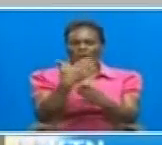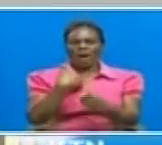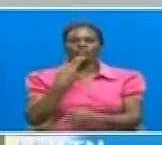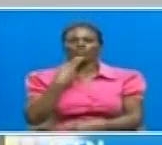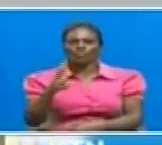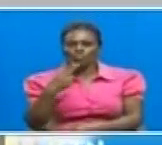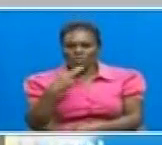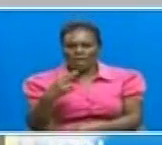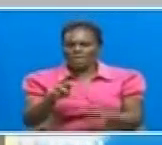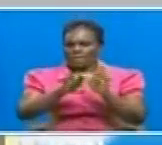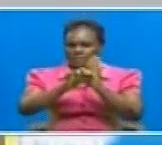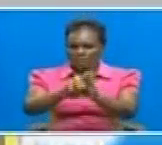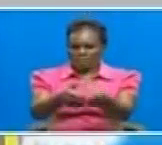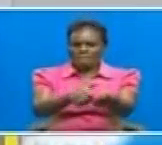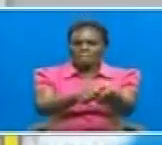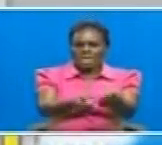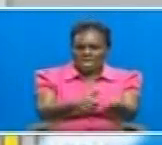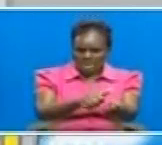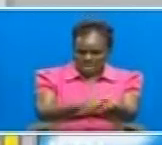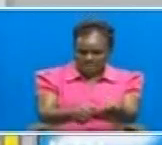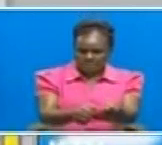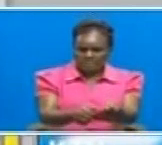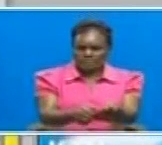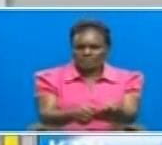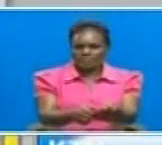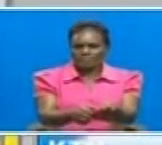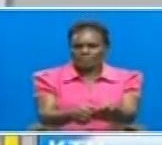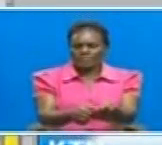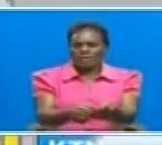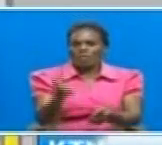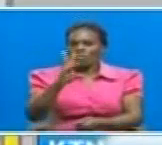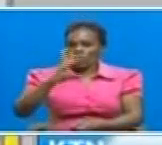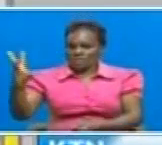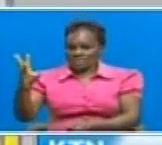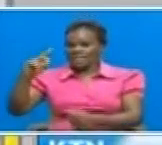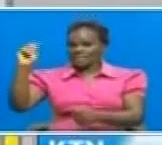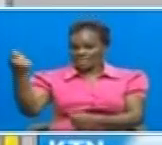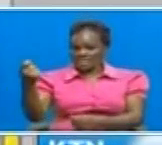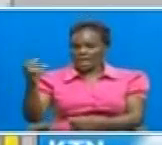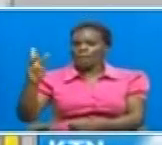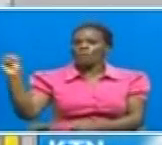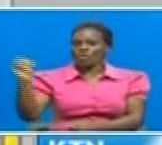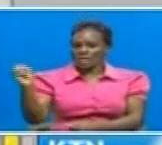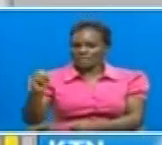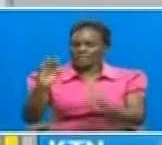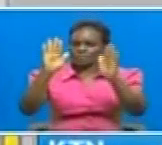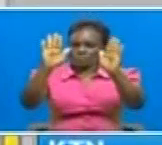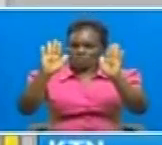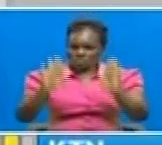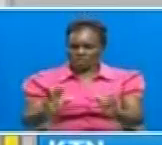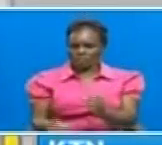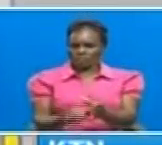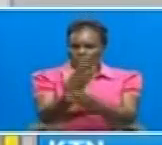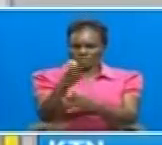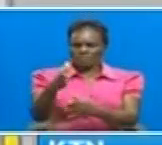sugar, such as like maize and barley, fruits and molasses. Here in Western, molasses are the king in ethanol production